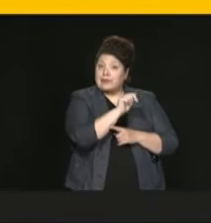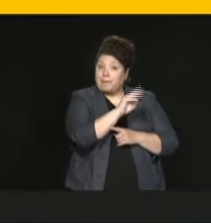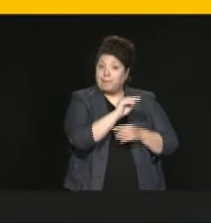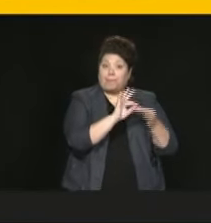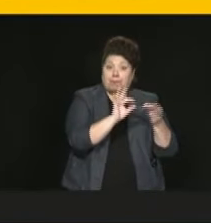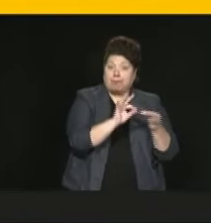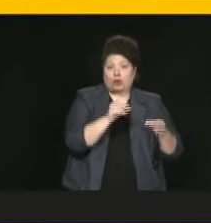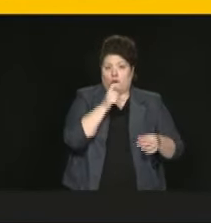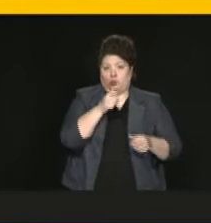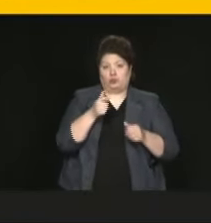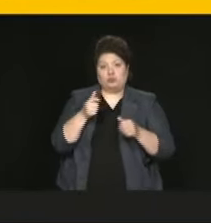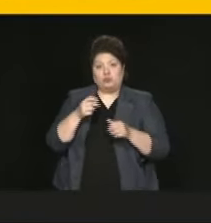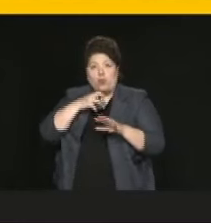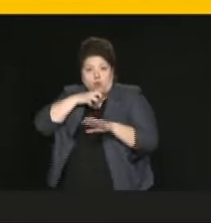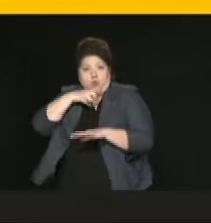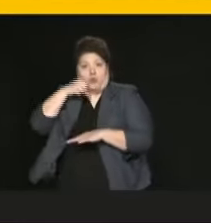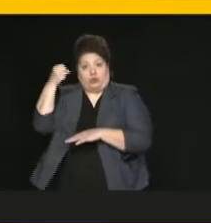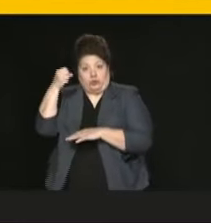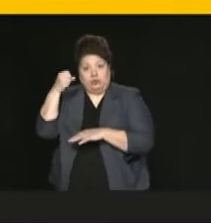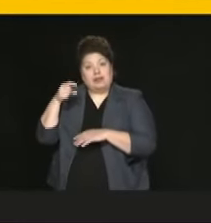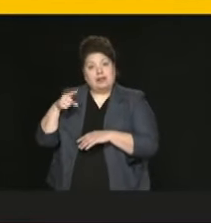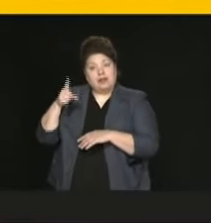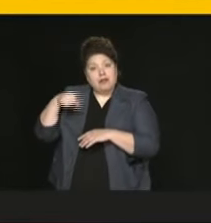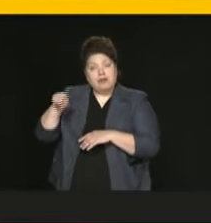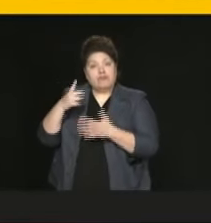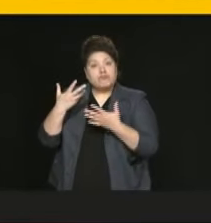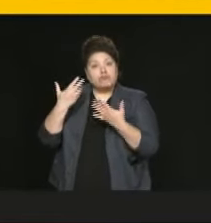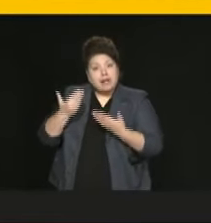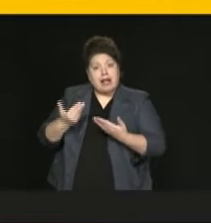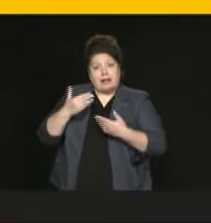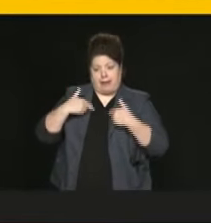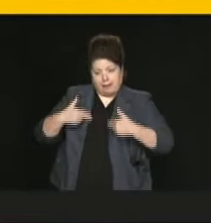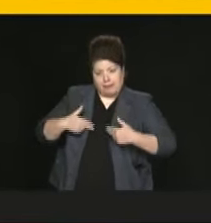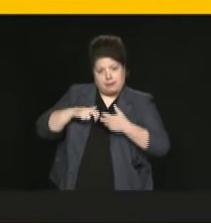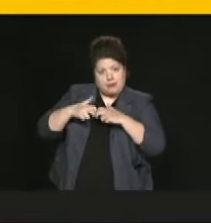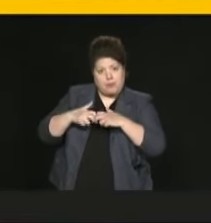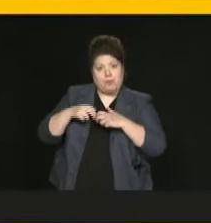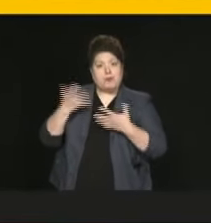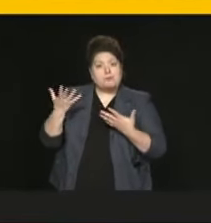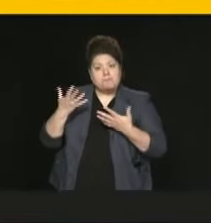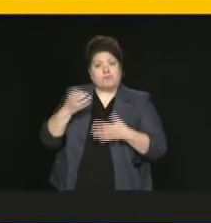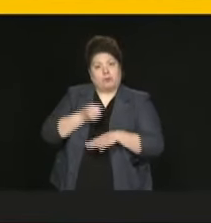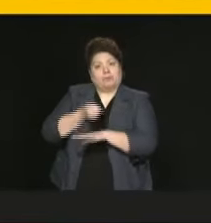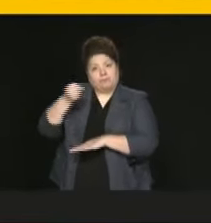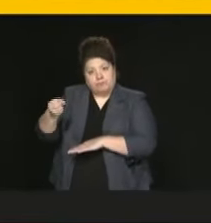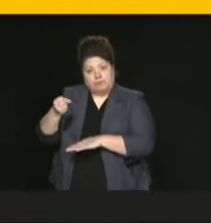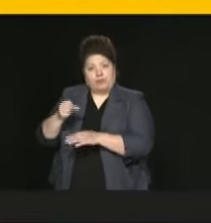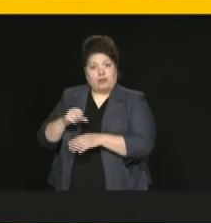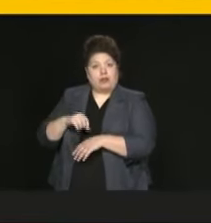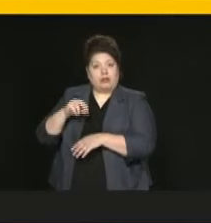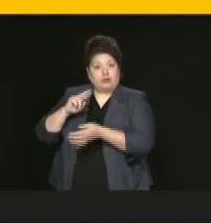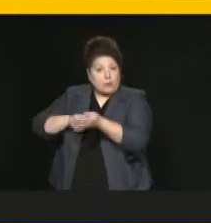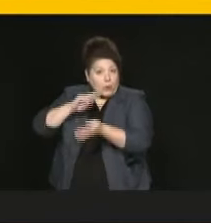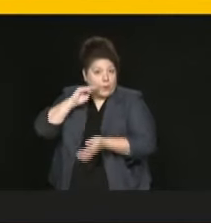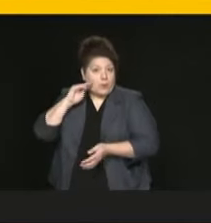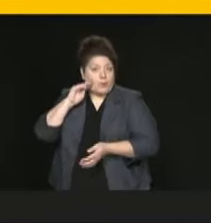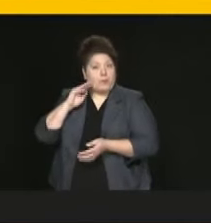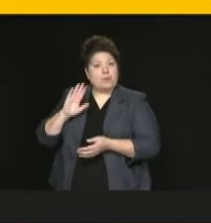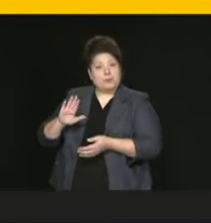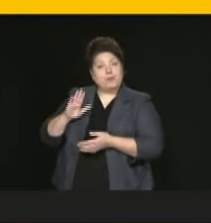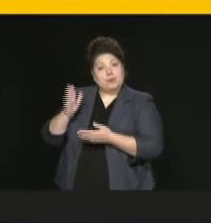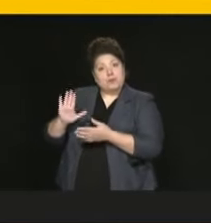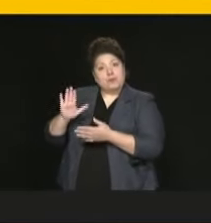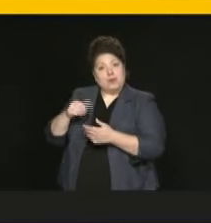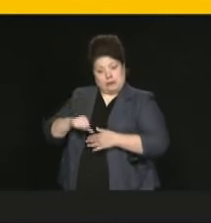into long-term care facilities to pass, spend the rest of their days in dignity, and they're dying in indignity in vast